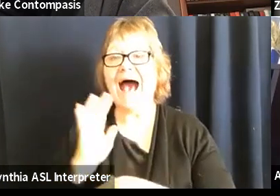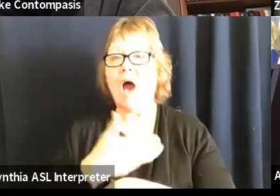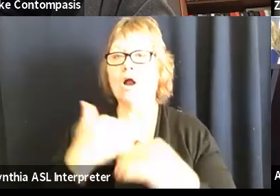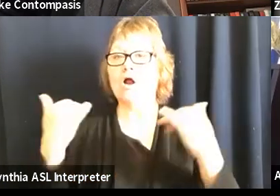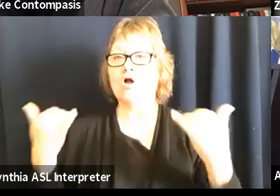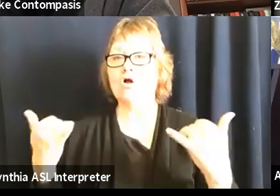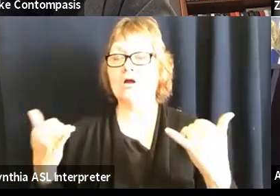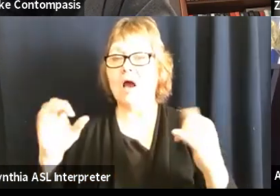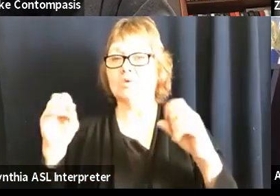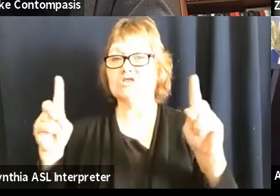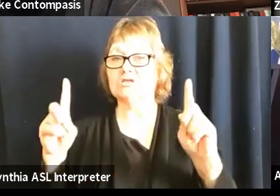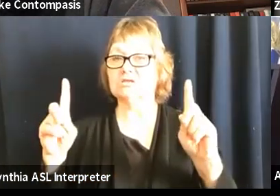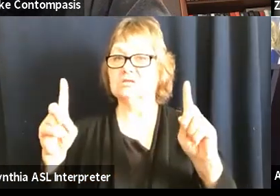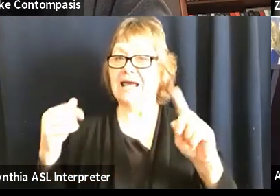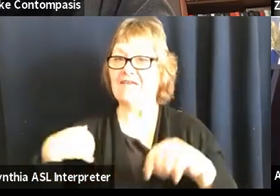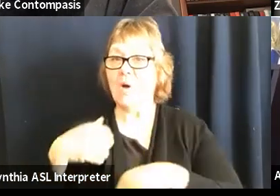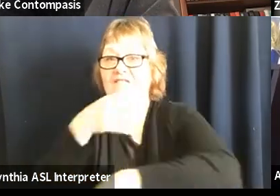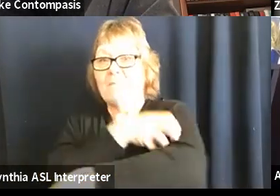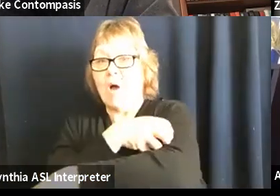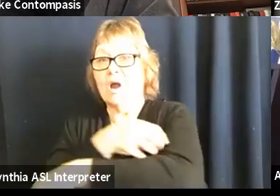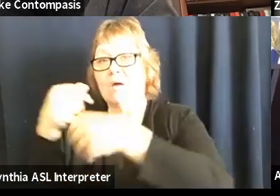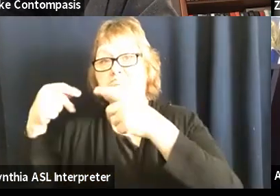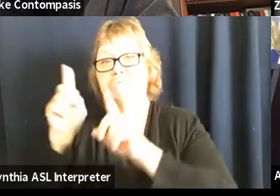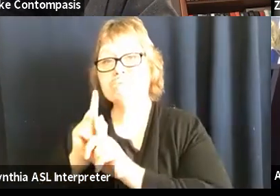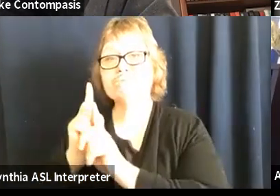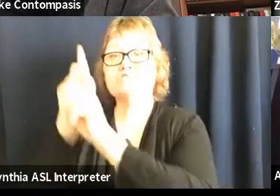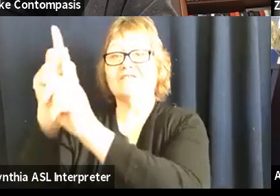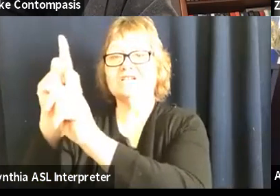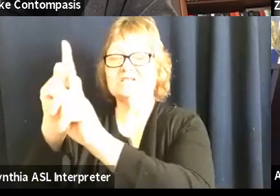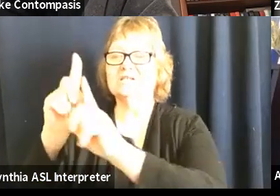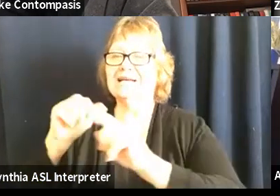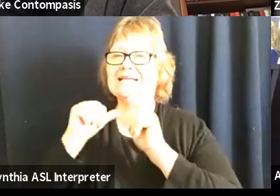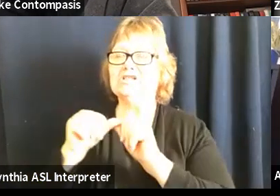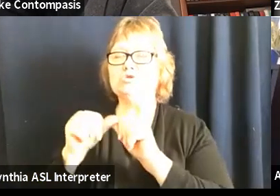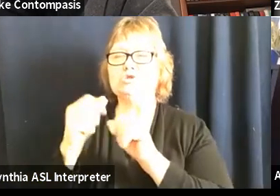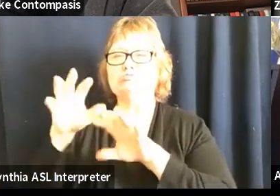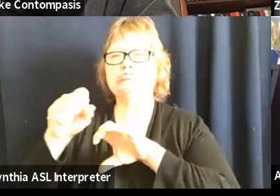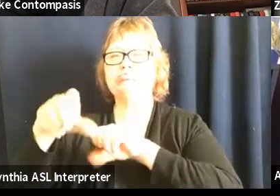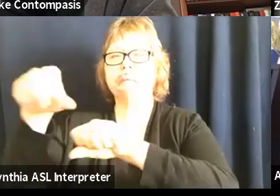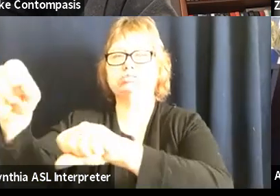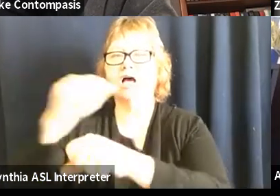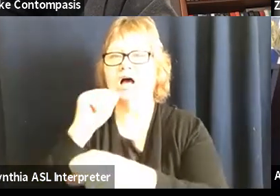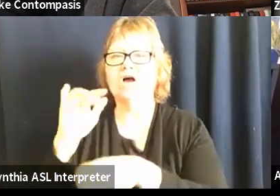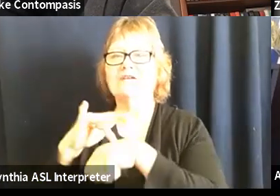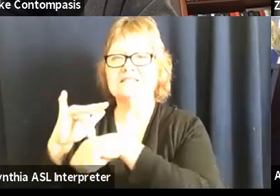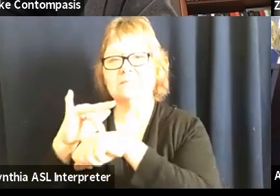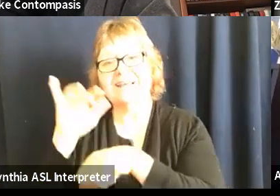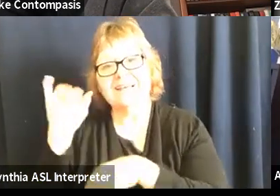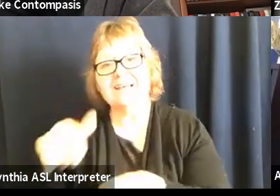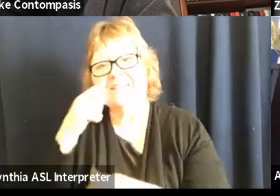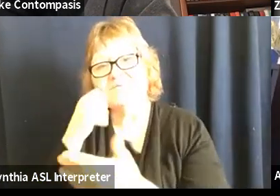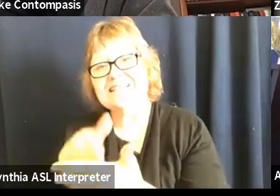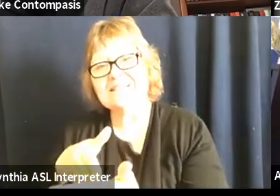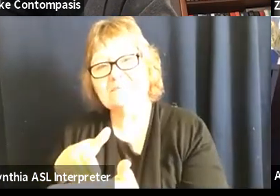with power and privilege related to race and class continue to retain access to resources, right, which is racism. And